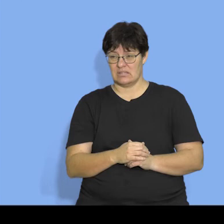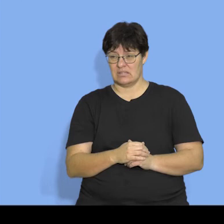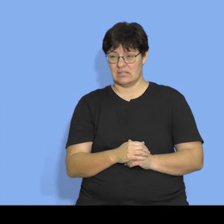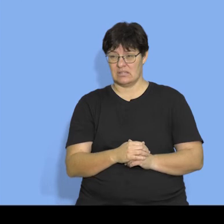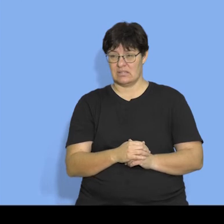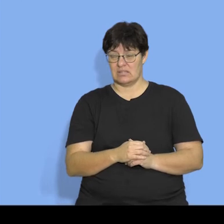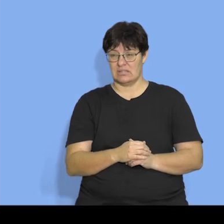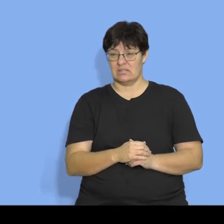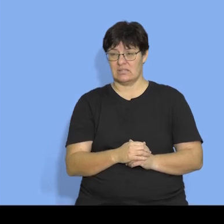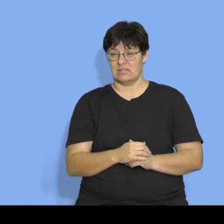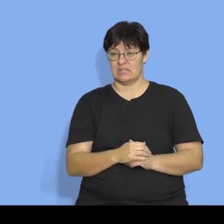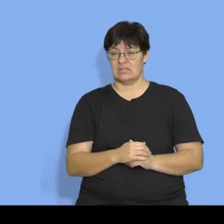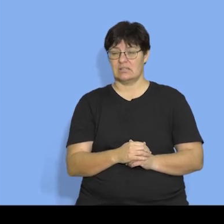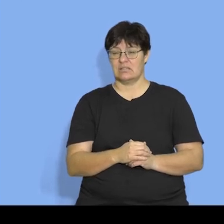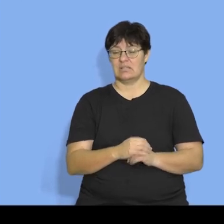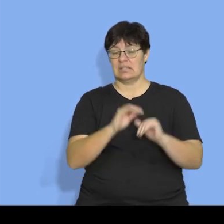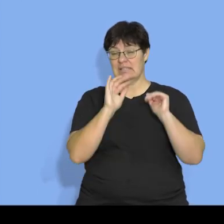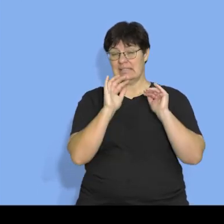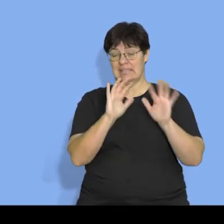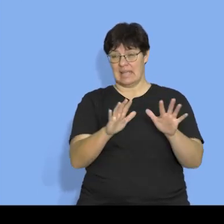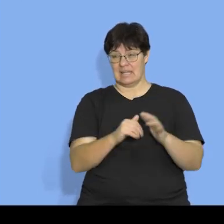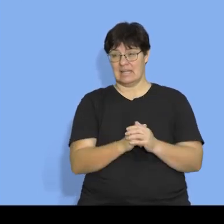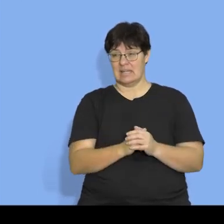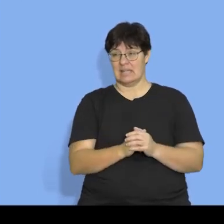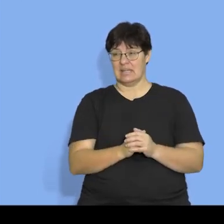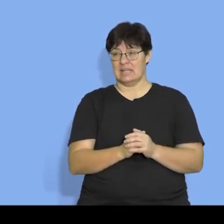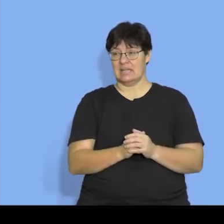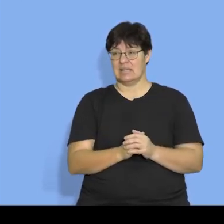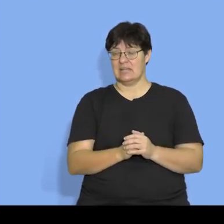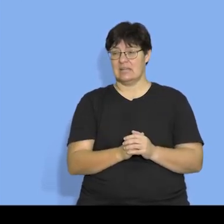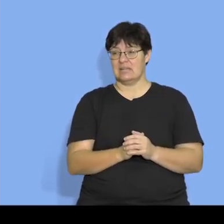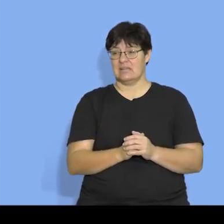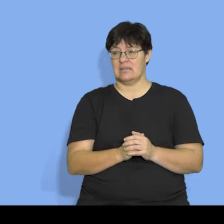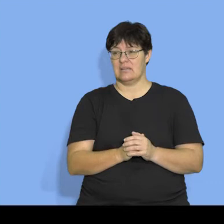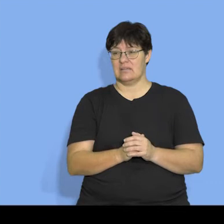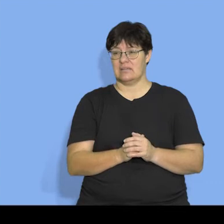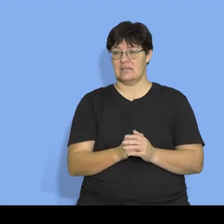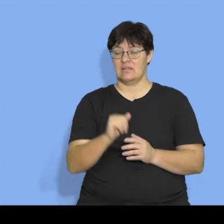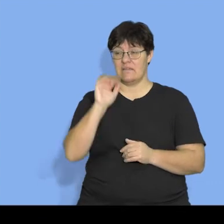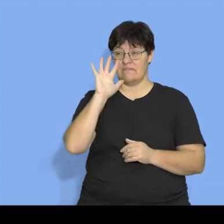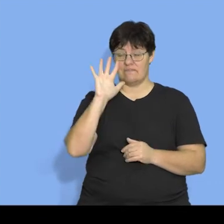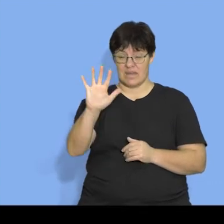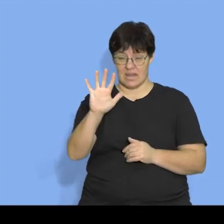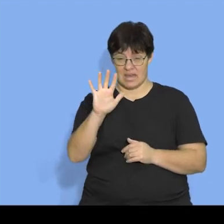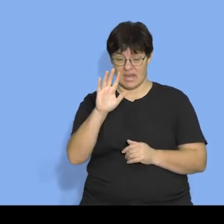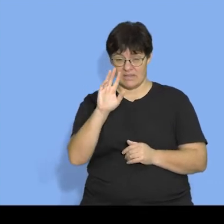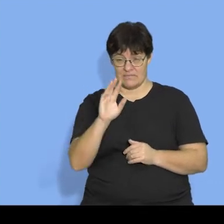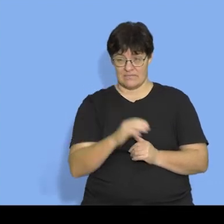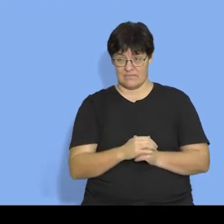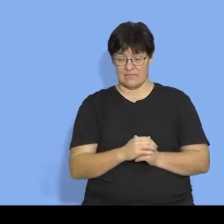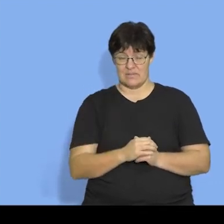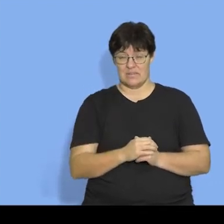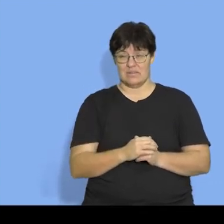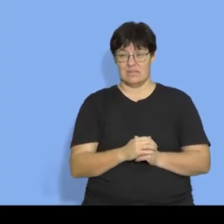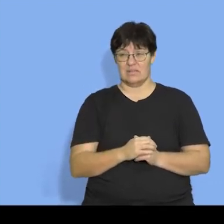just take that out. So she went 10 meters, then she went another